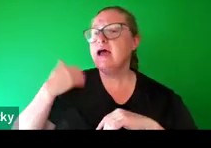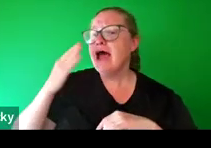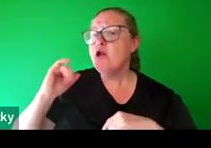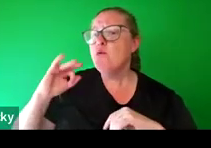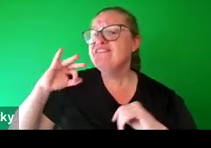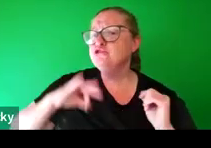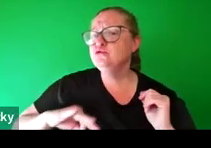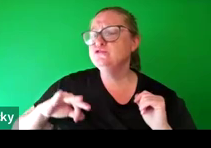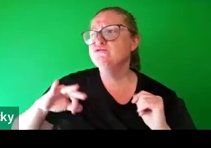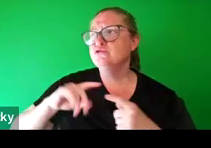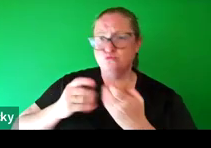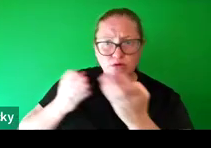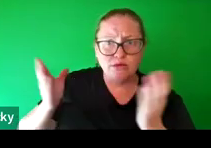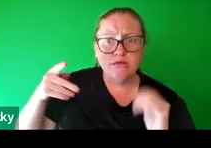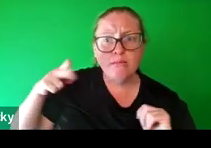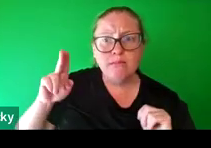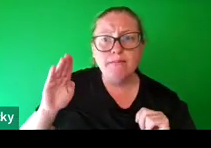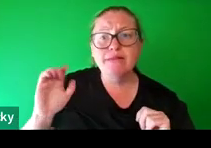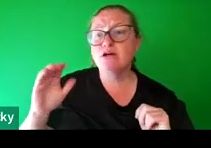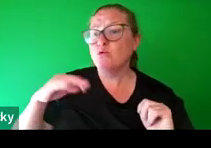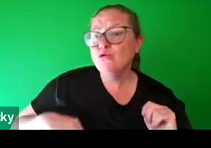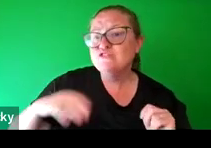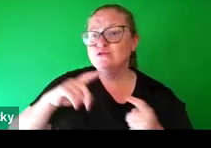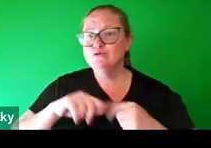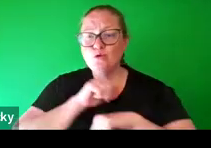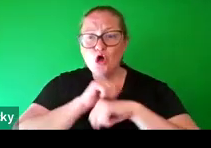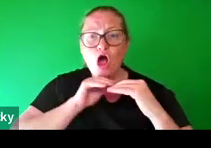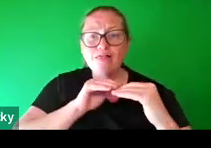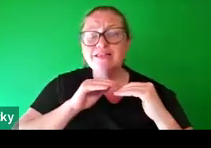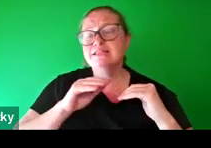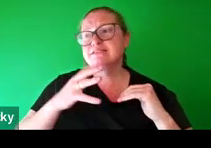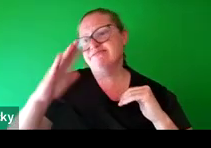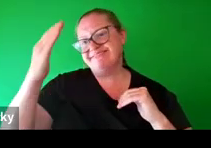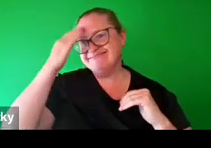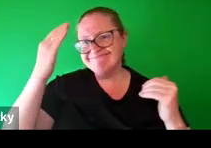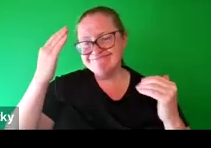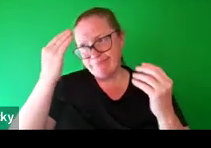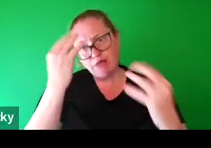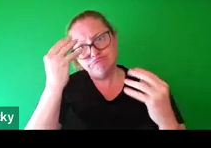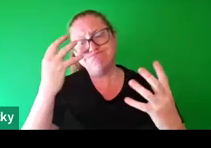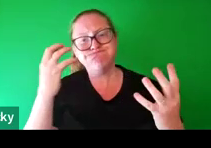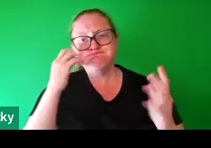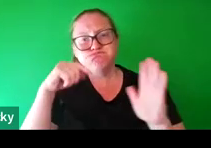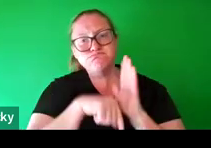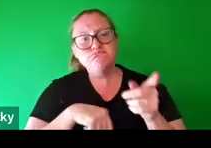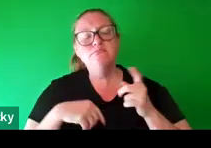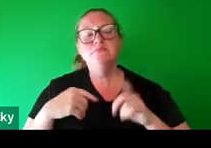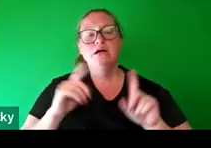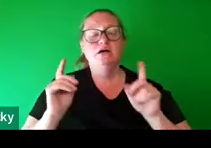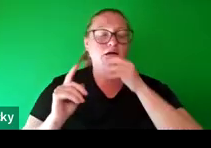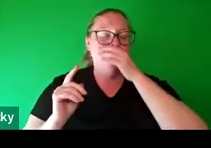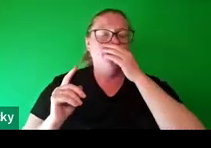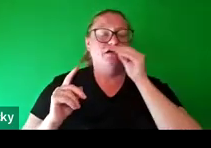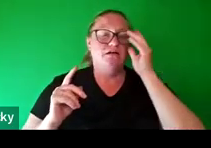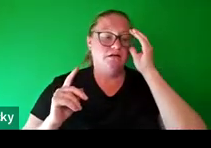to the public or useful to my colleagues. And I know there's already so much information in here, but you may